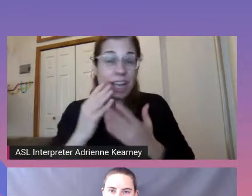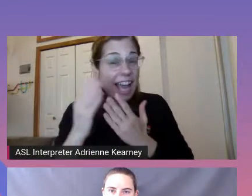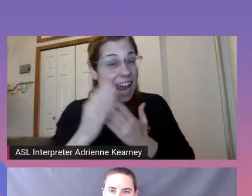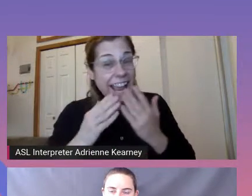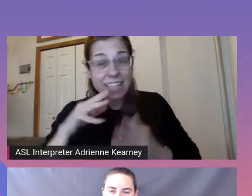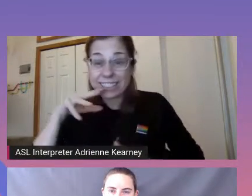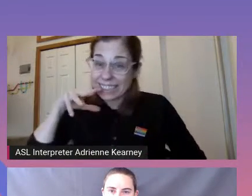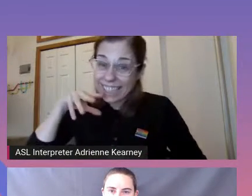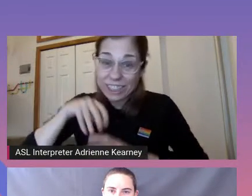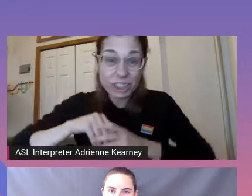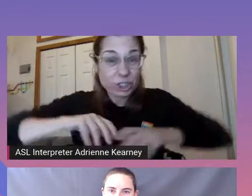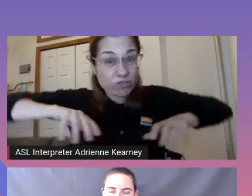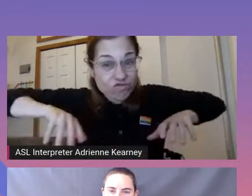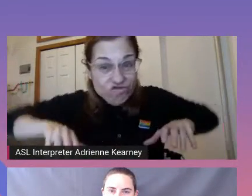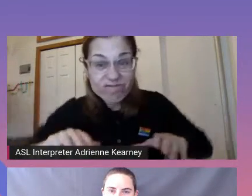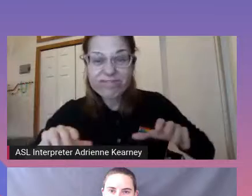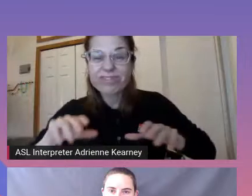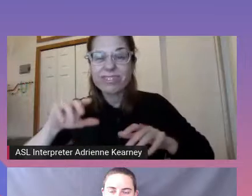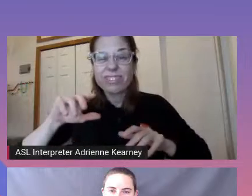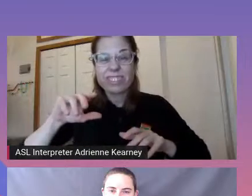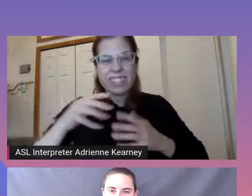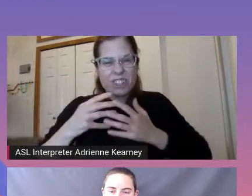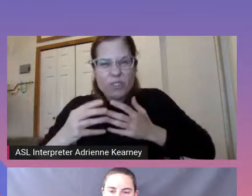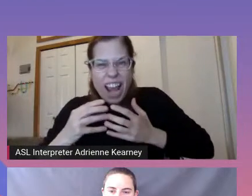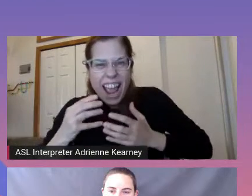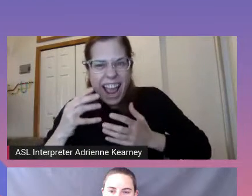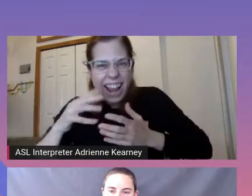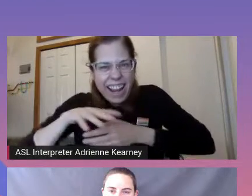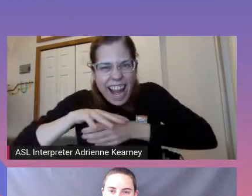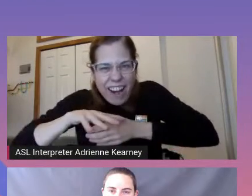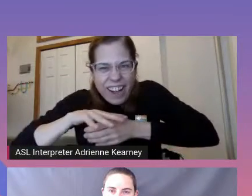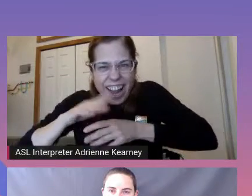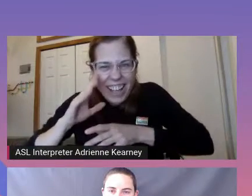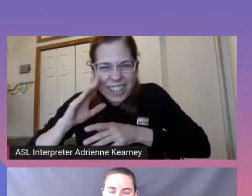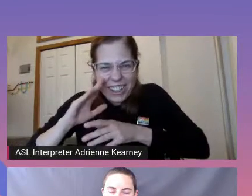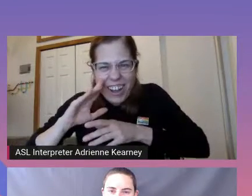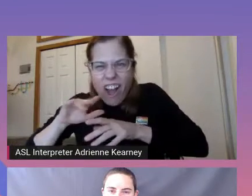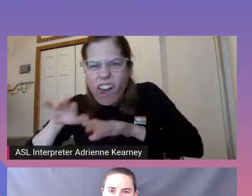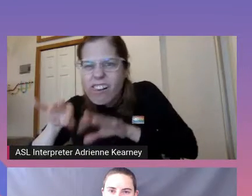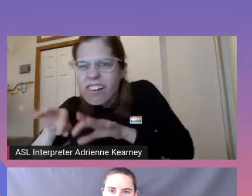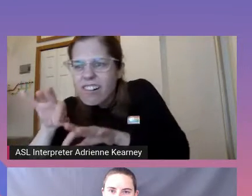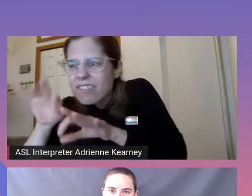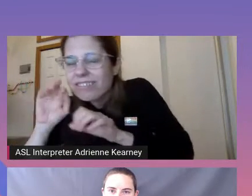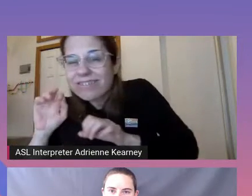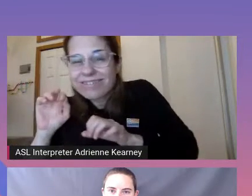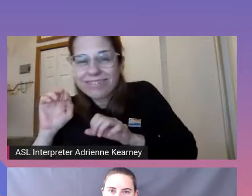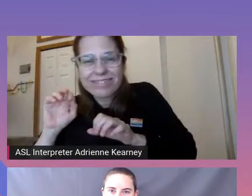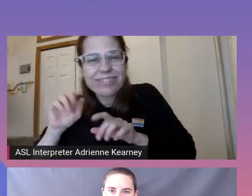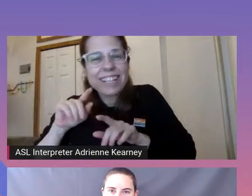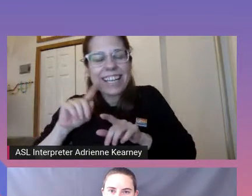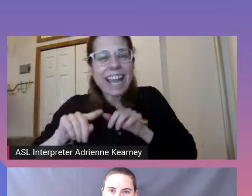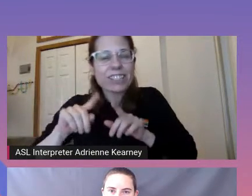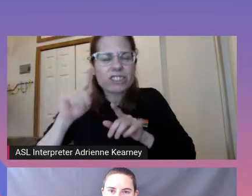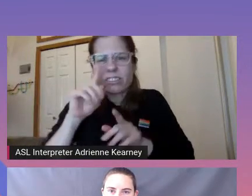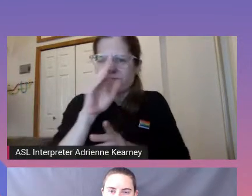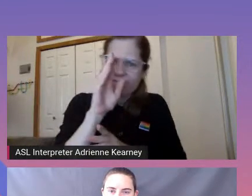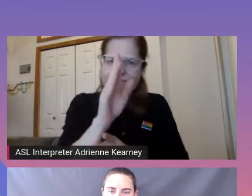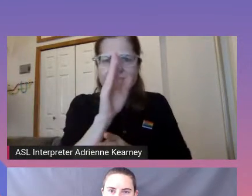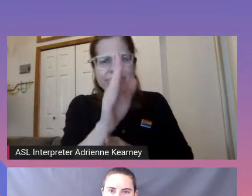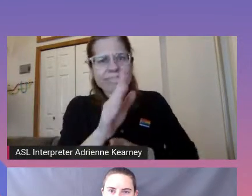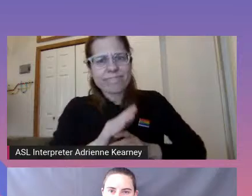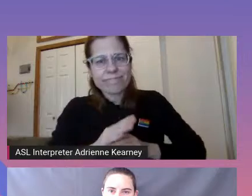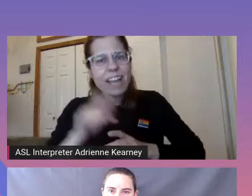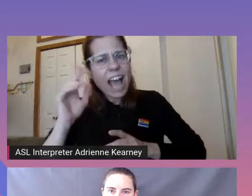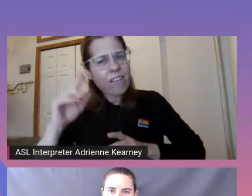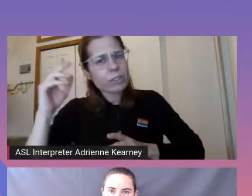I question, like, what are you really after as an organizer then? Are you after some kind of like clout for being the best at this one thing? Like, what